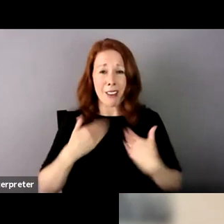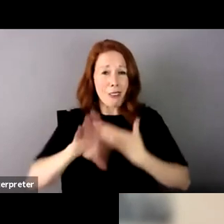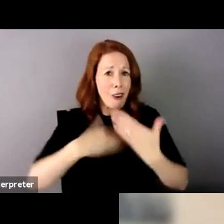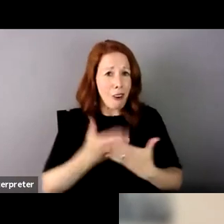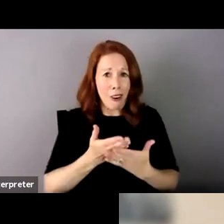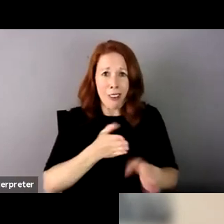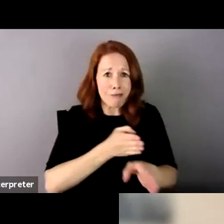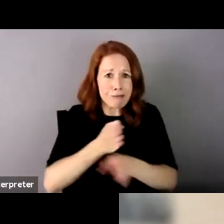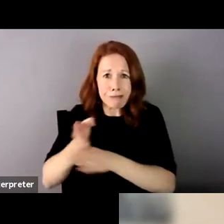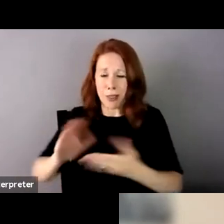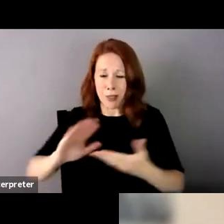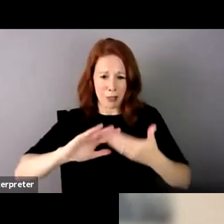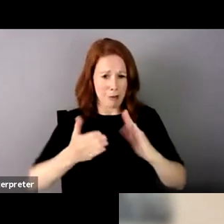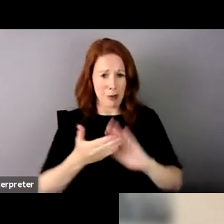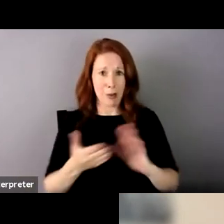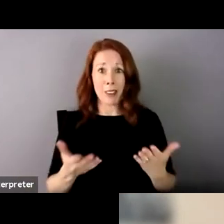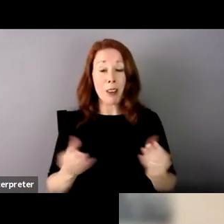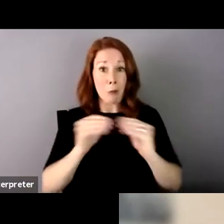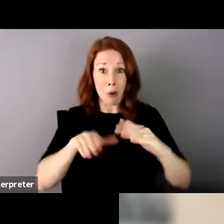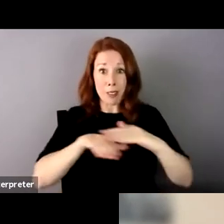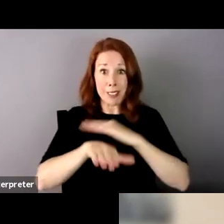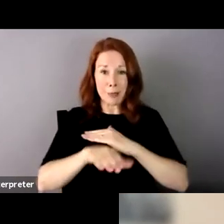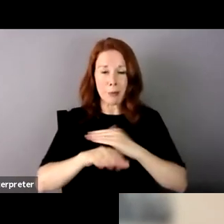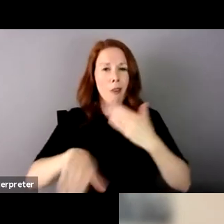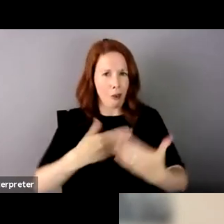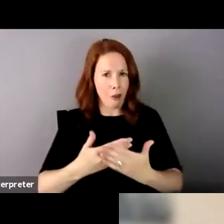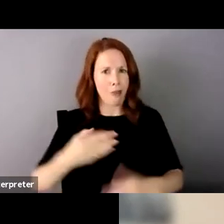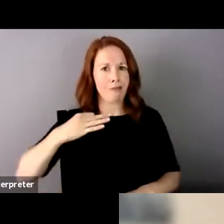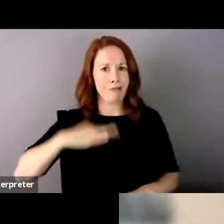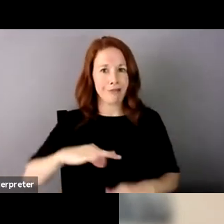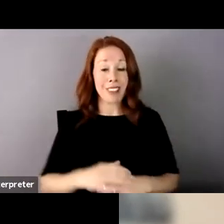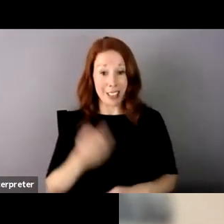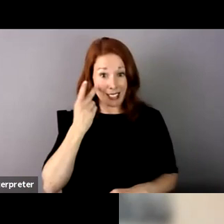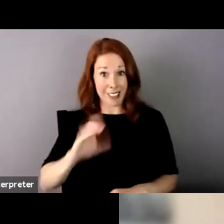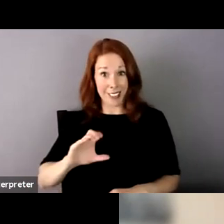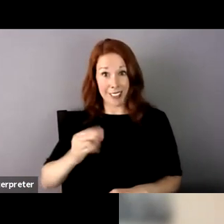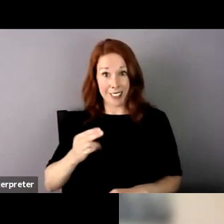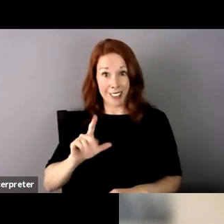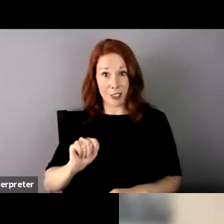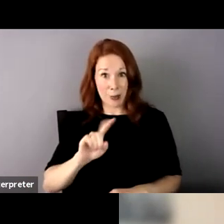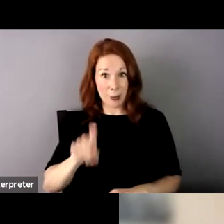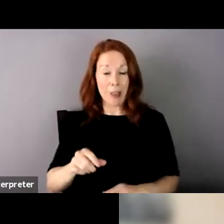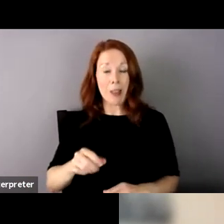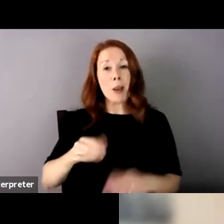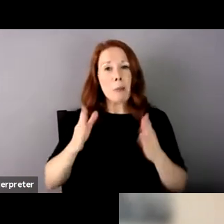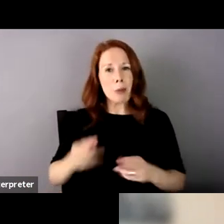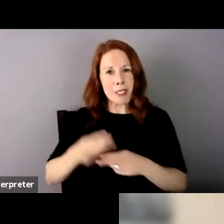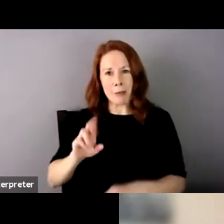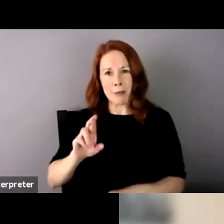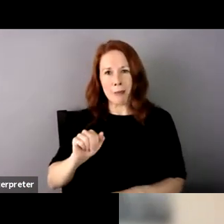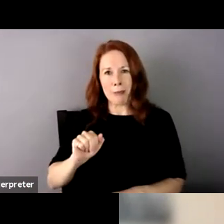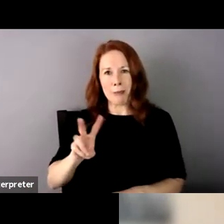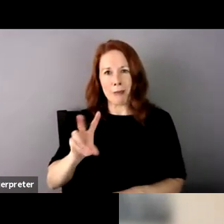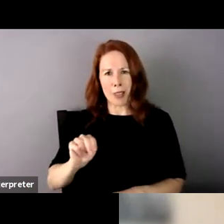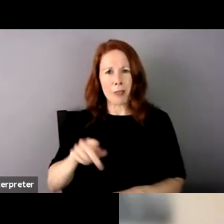areas of the community when something is made more accessible. And there's a question here in the chat from Raven, who's asking, what are you doing